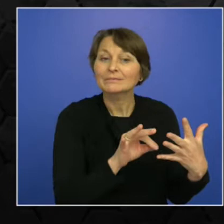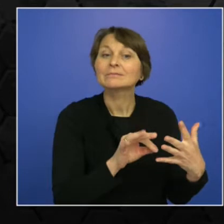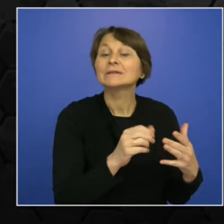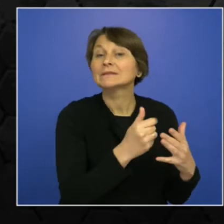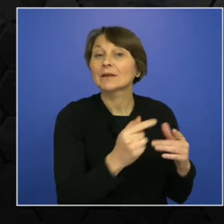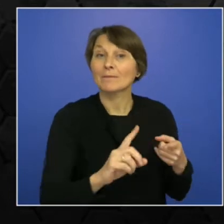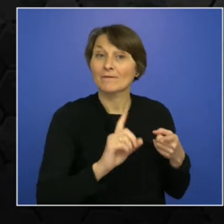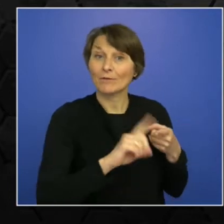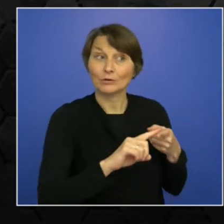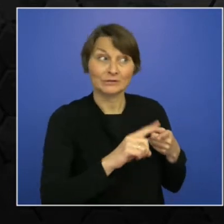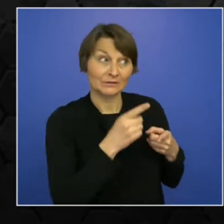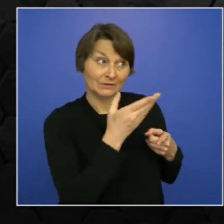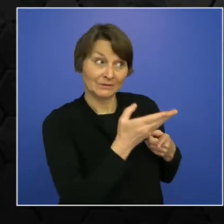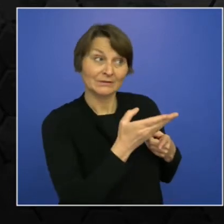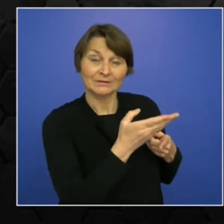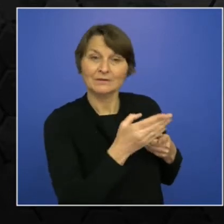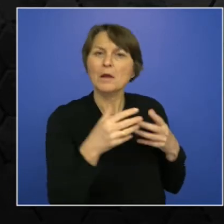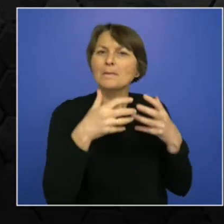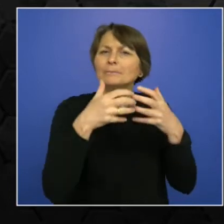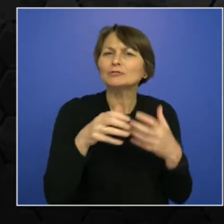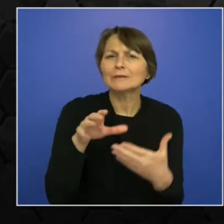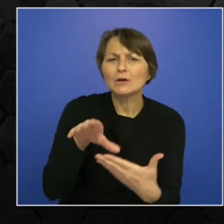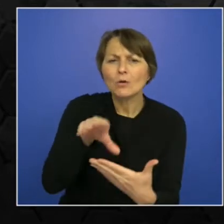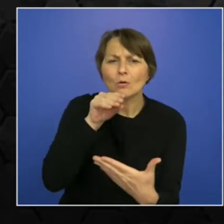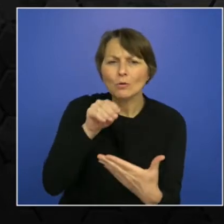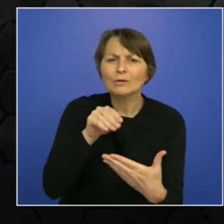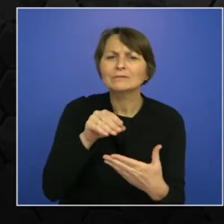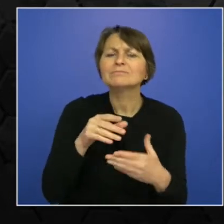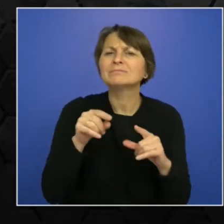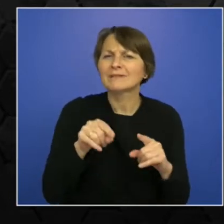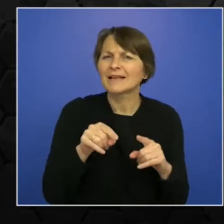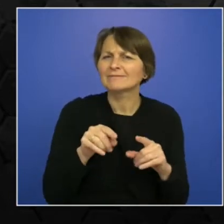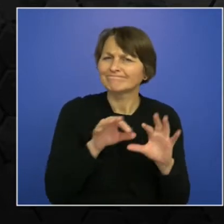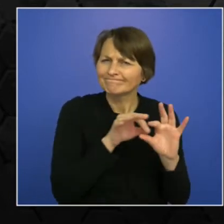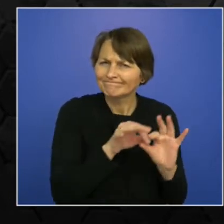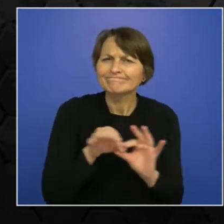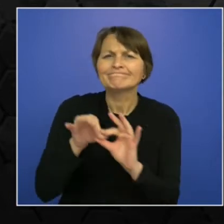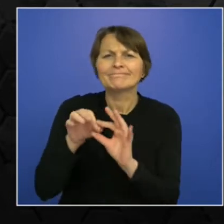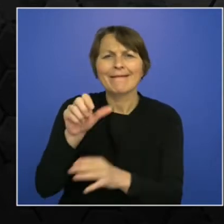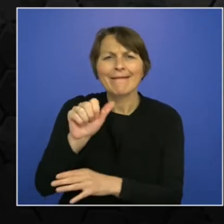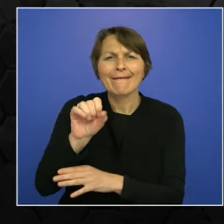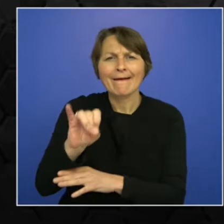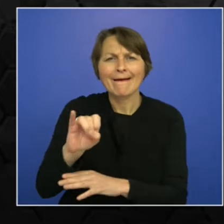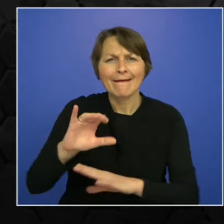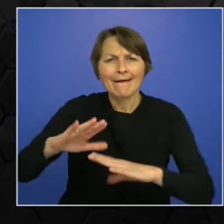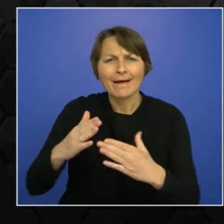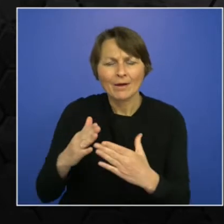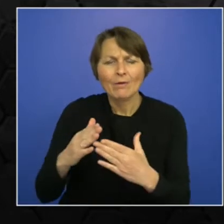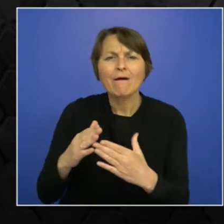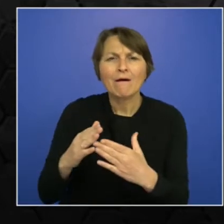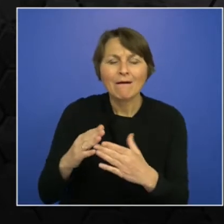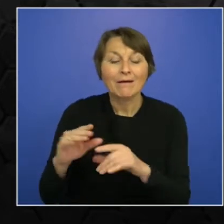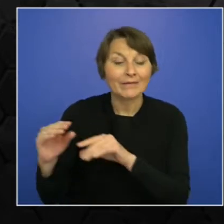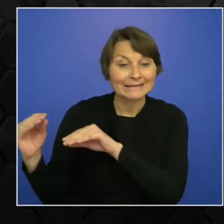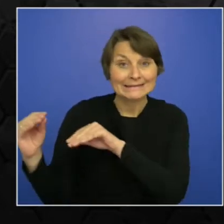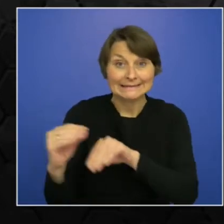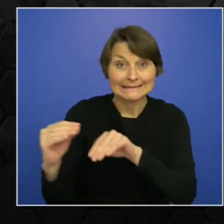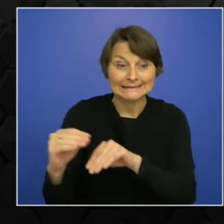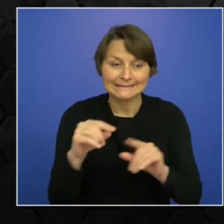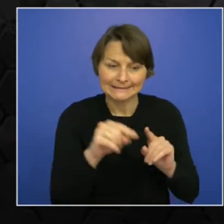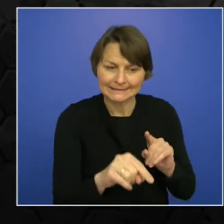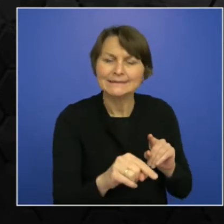This is often the foundation for an AI system, and it's the way we teach a computer model to make prediction and